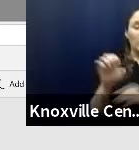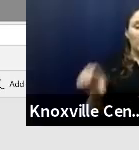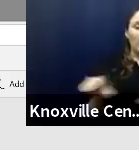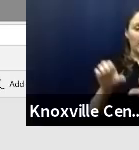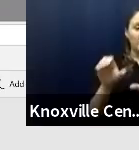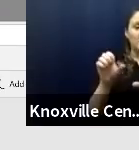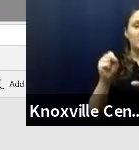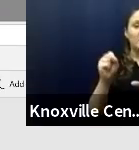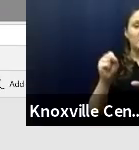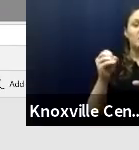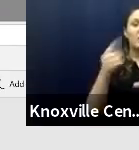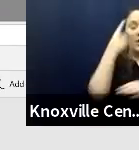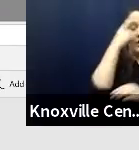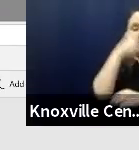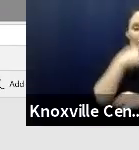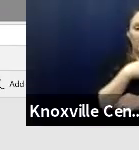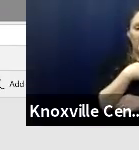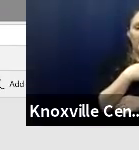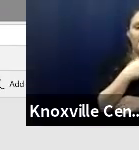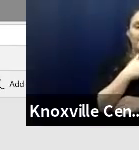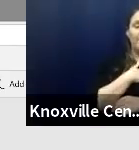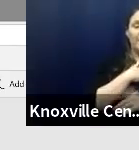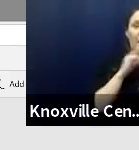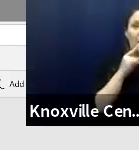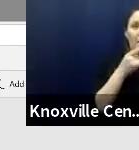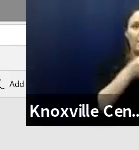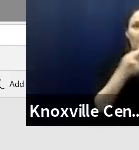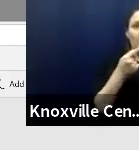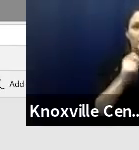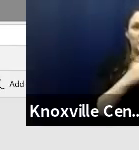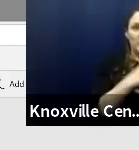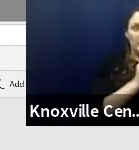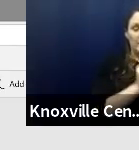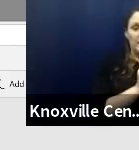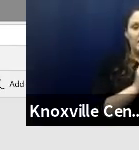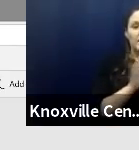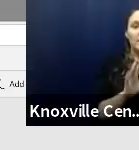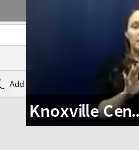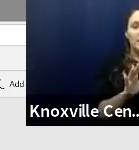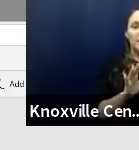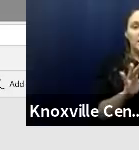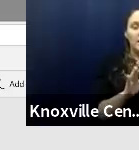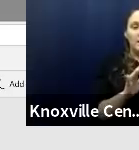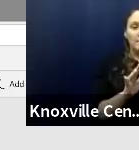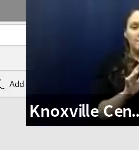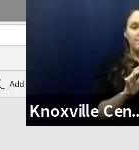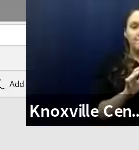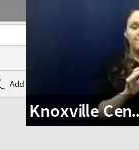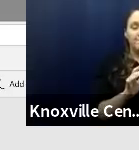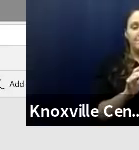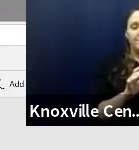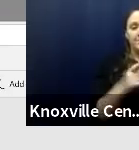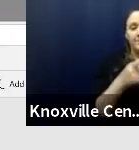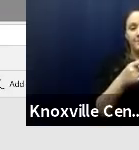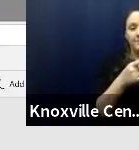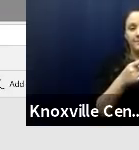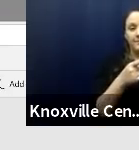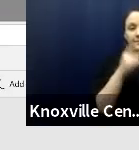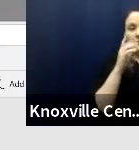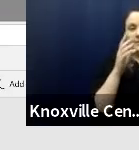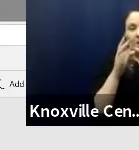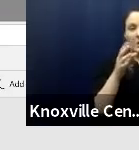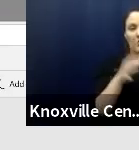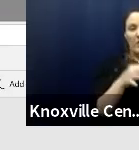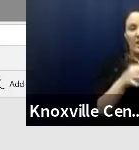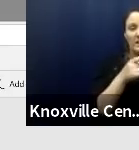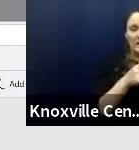regardless of, I guess my point I'm trying to make, and this, it pertains here, but it's going to pertain again, is